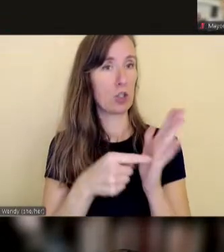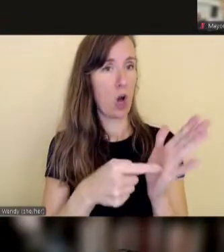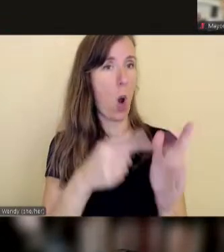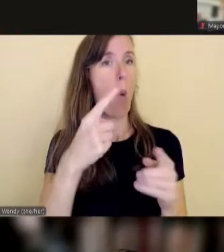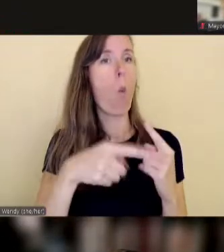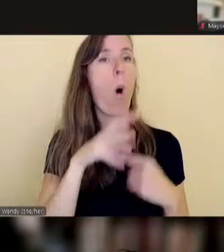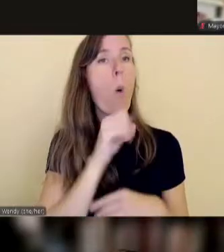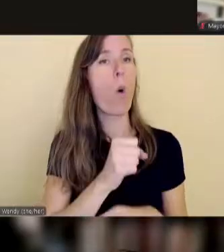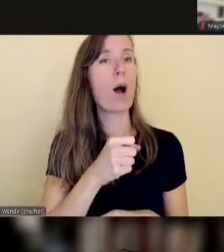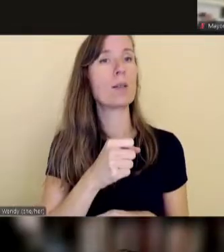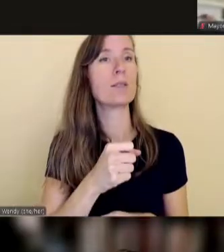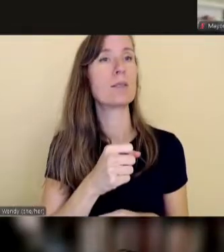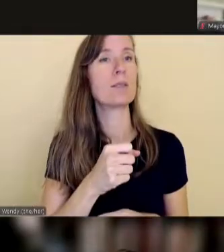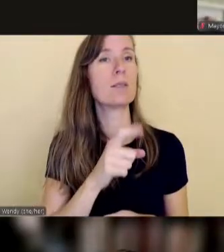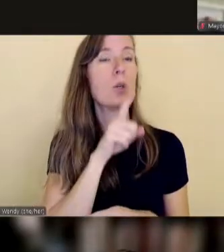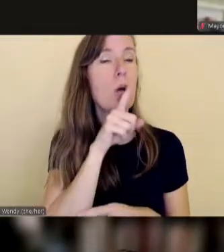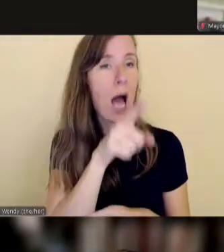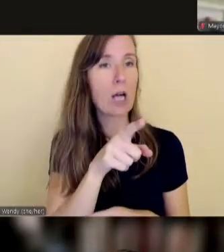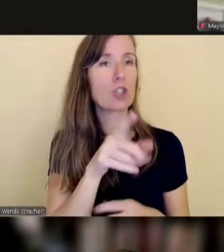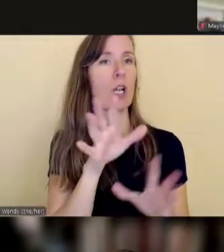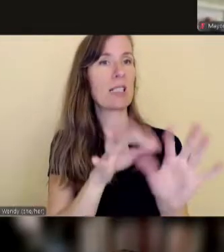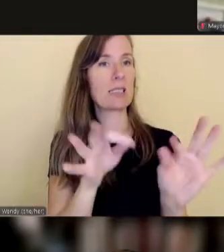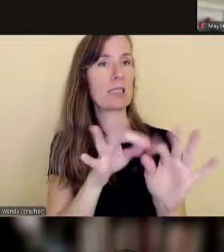a free-flowing discussion?